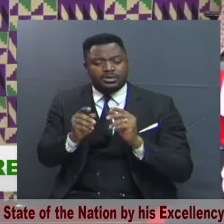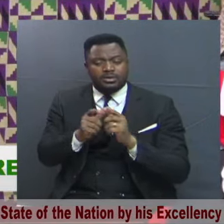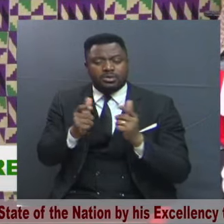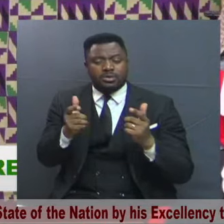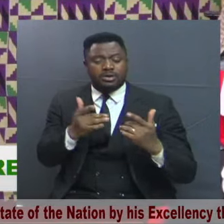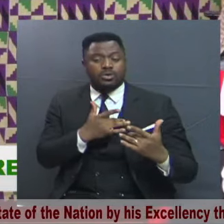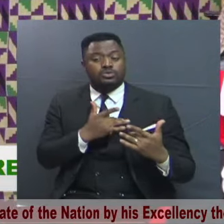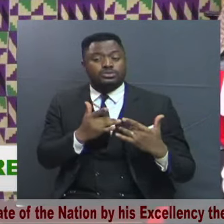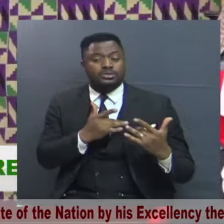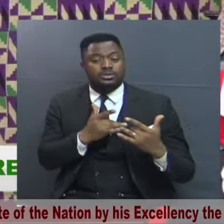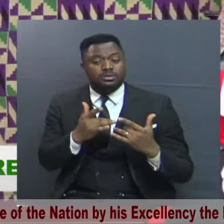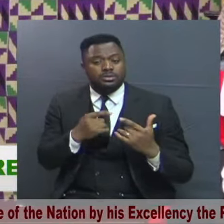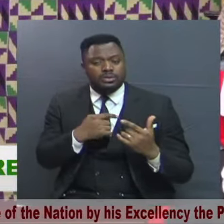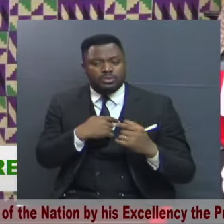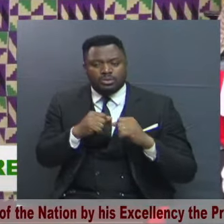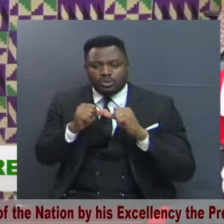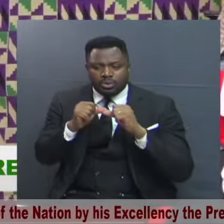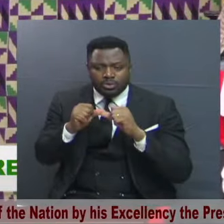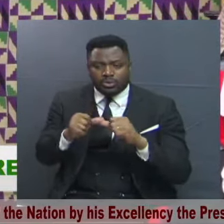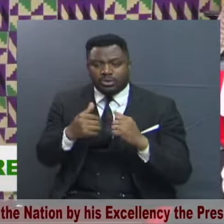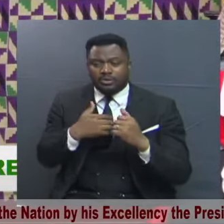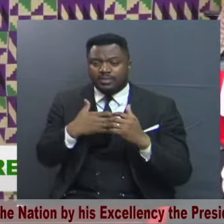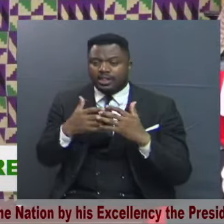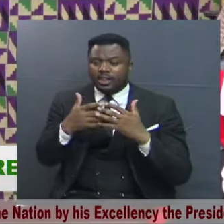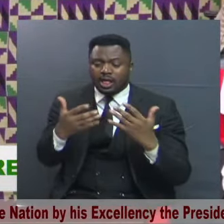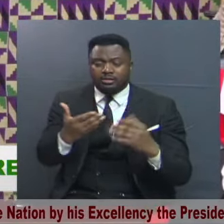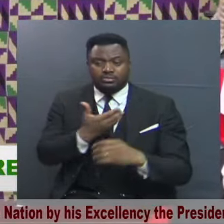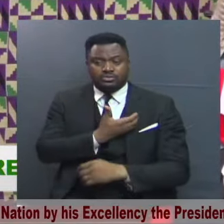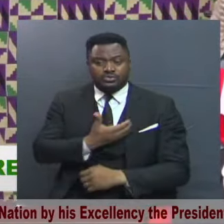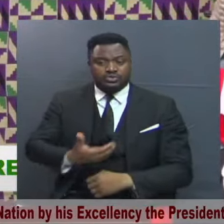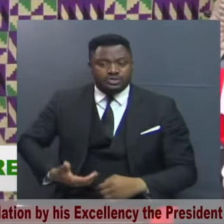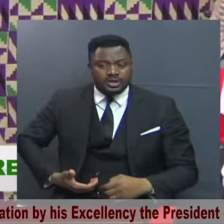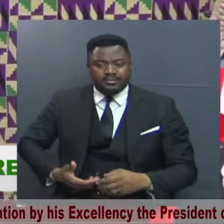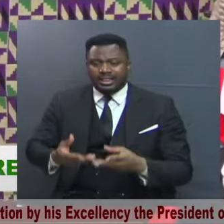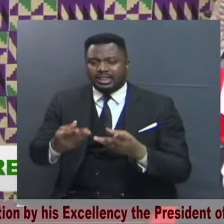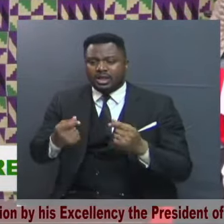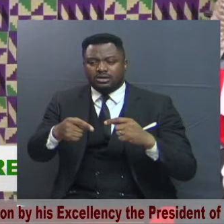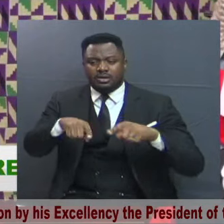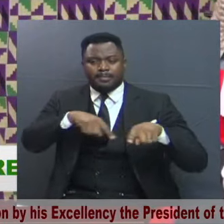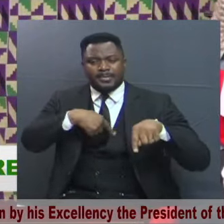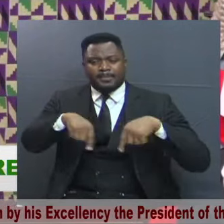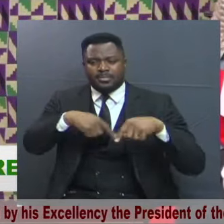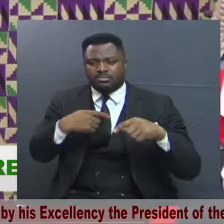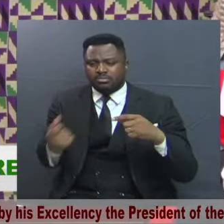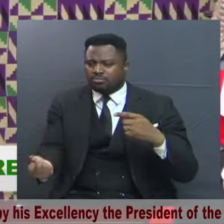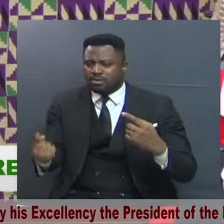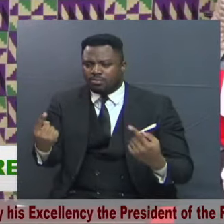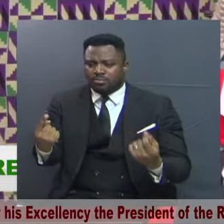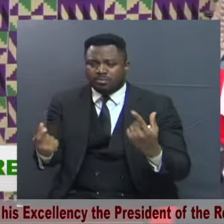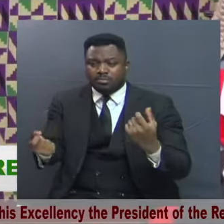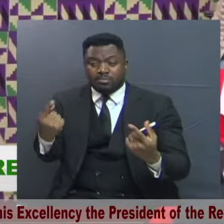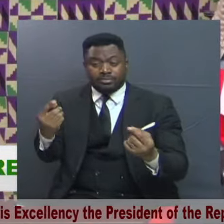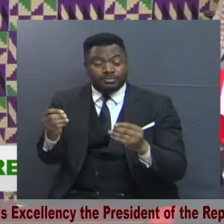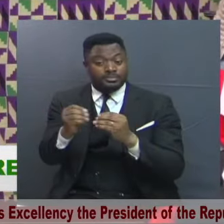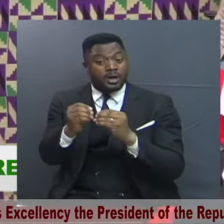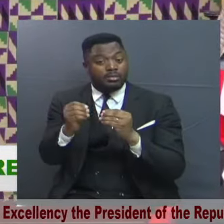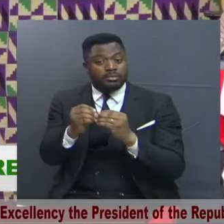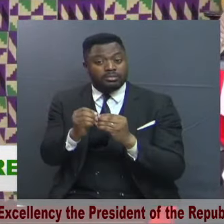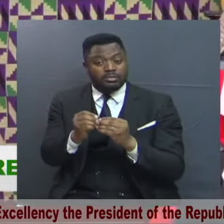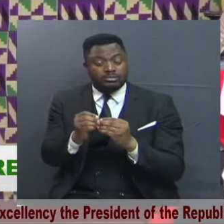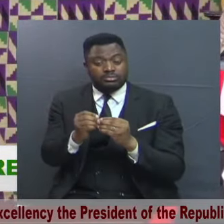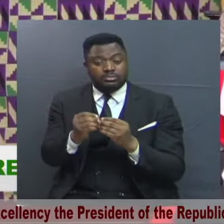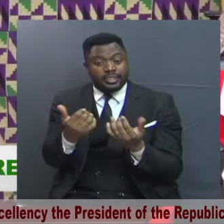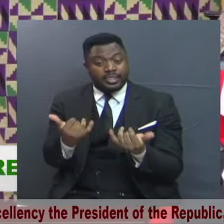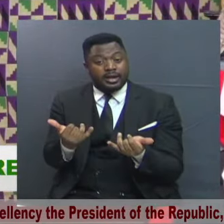concern that we continue to have so many chiefy and land disputes around the country which tend to be breeding